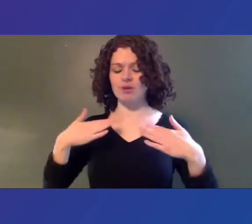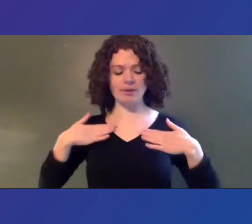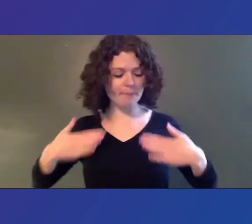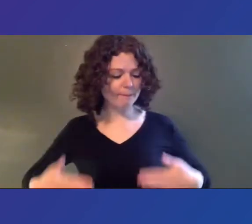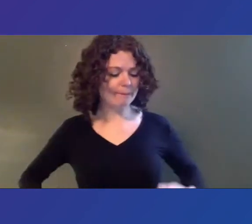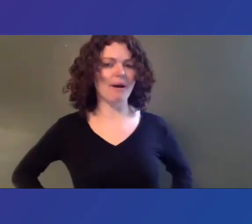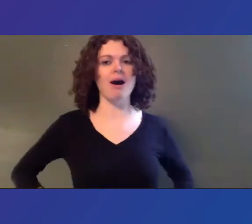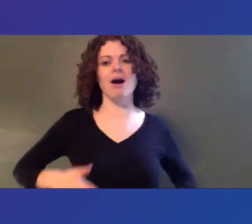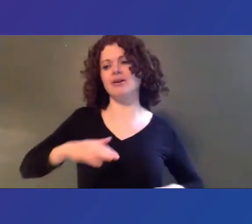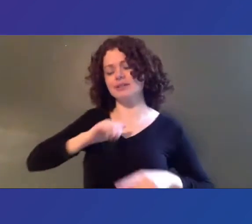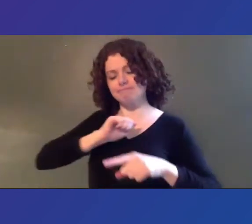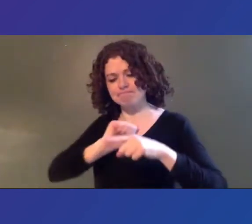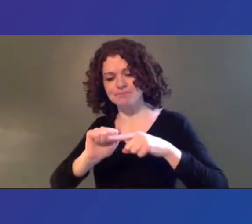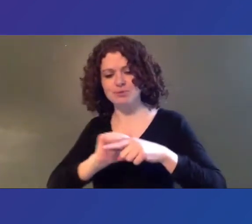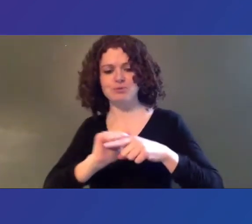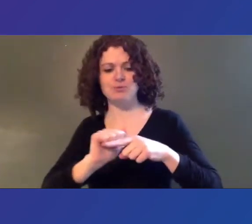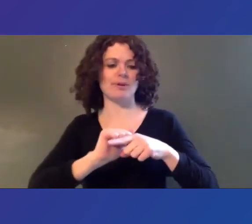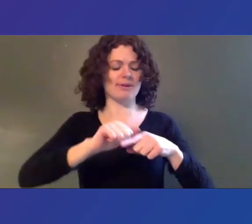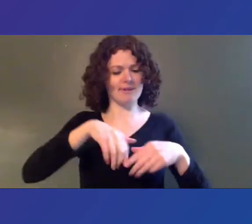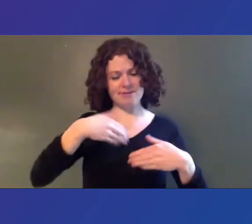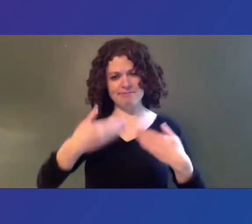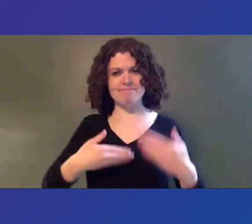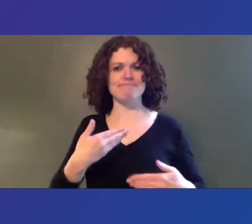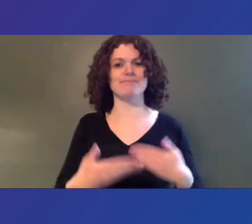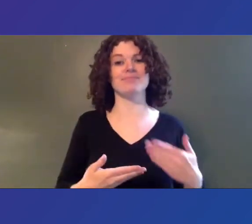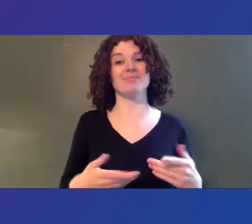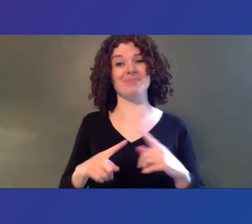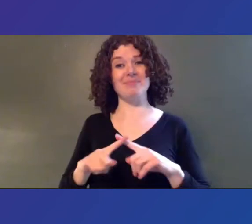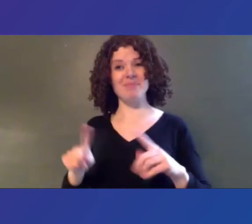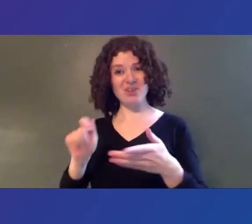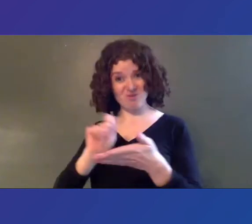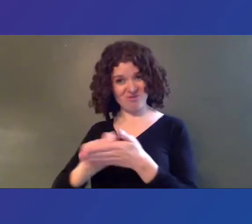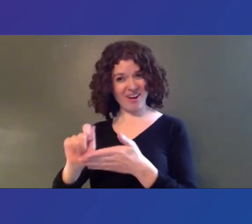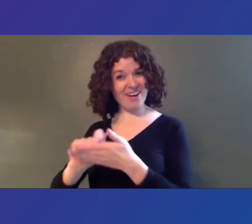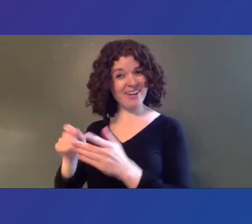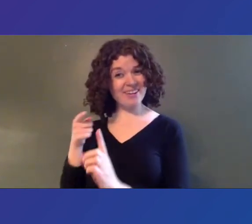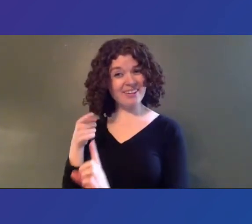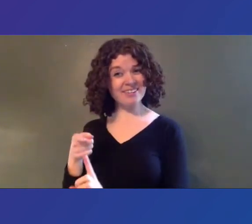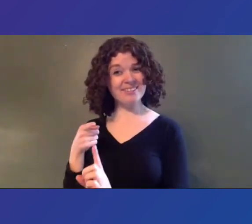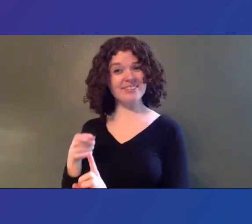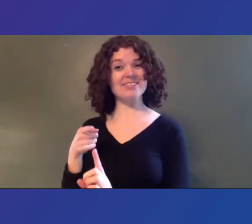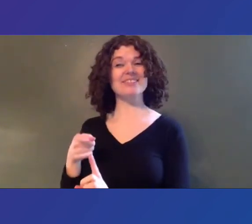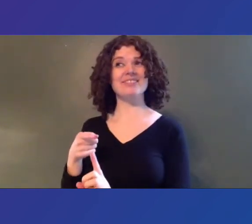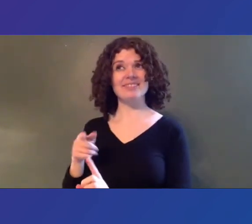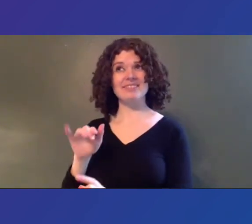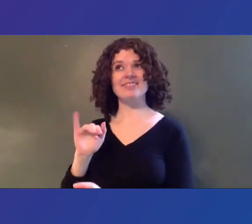your training, but you know, writing, for instance, like